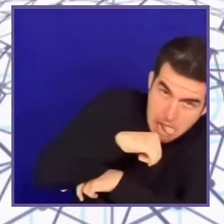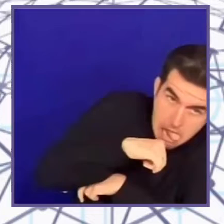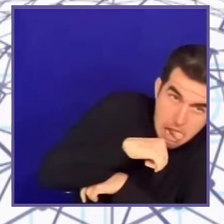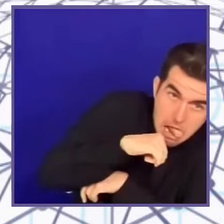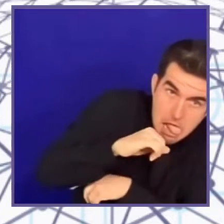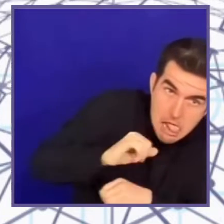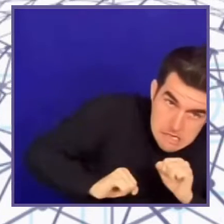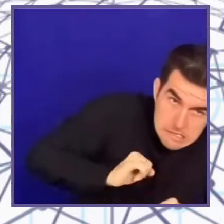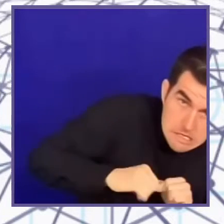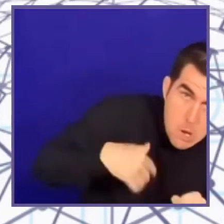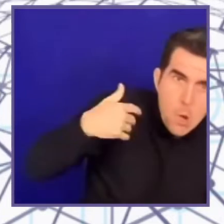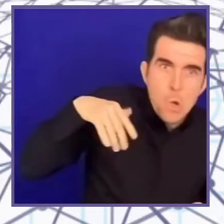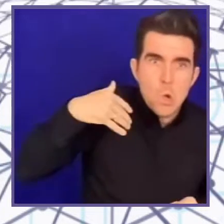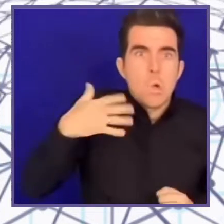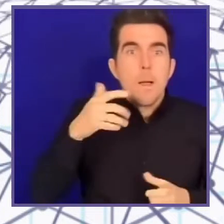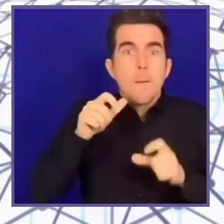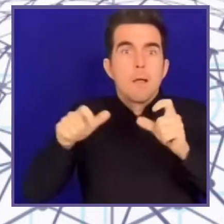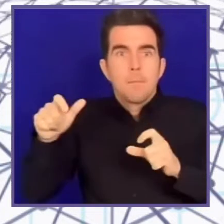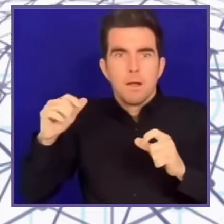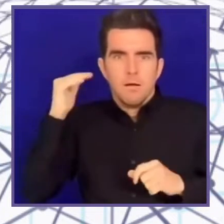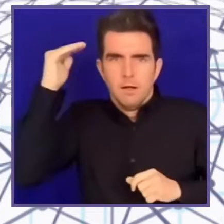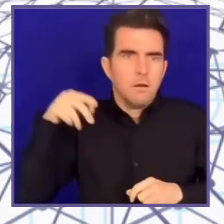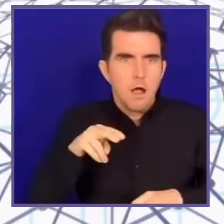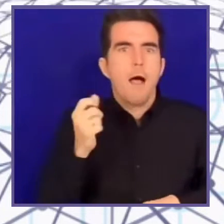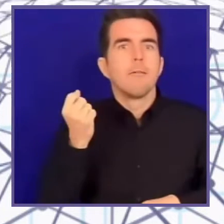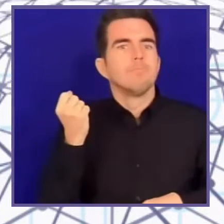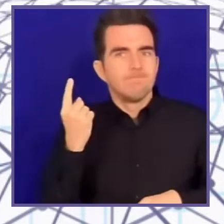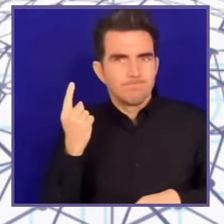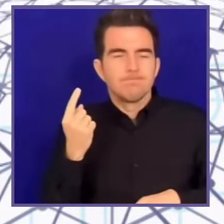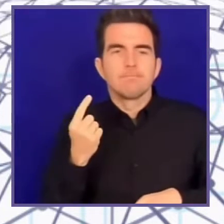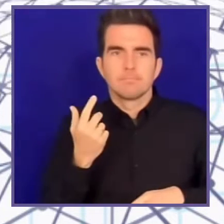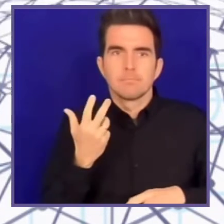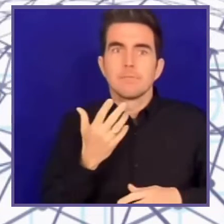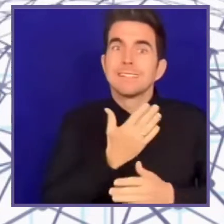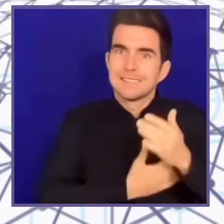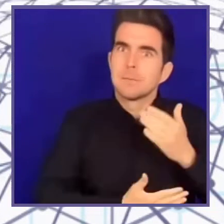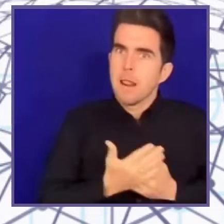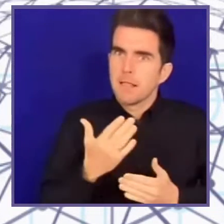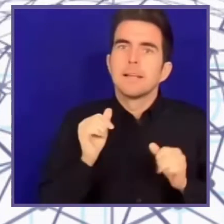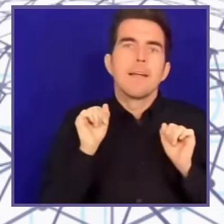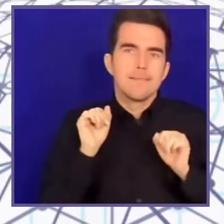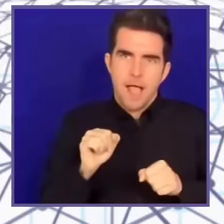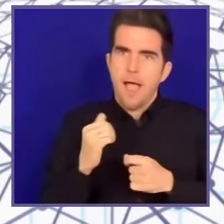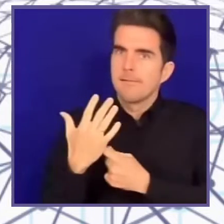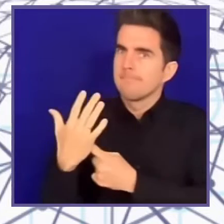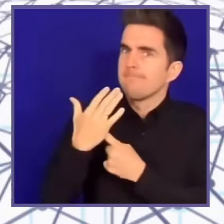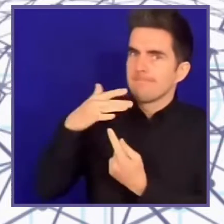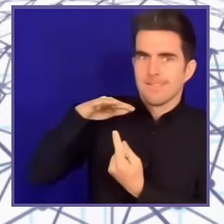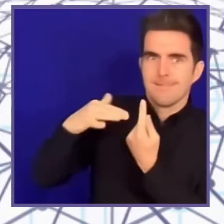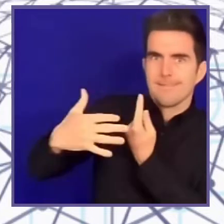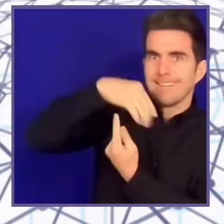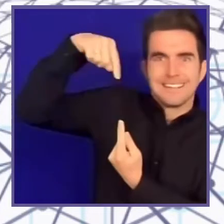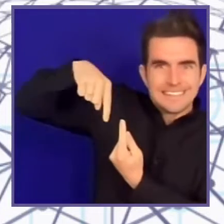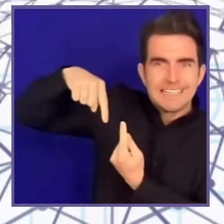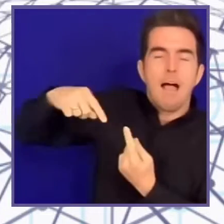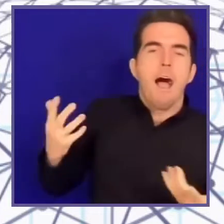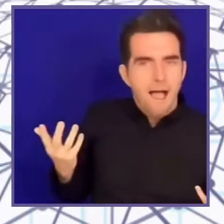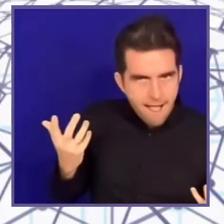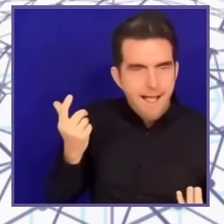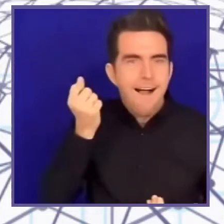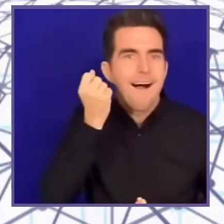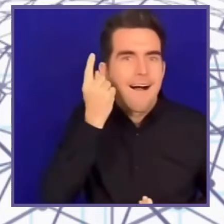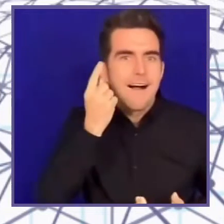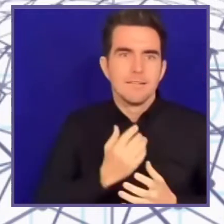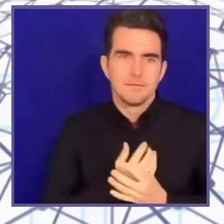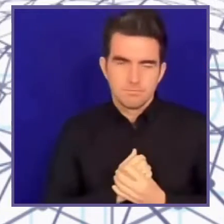We're also, we have peer trainers who are expert wheelchair users, and along with